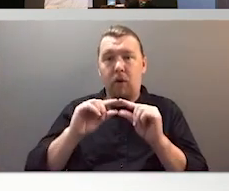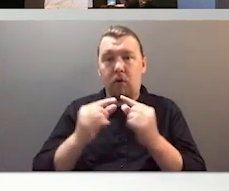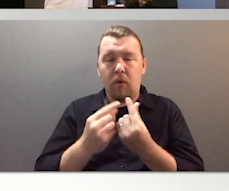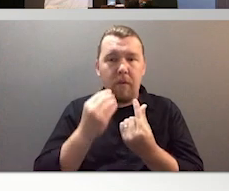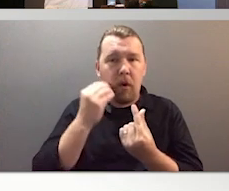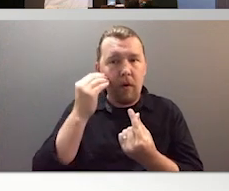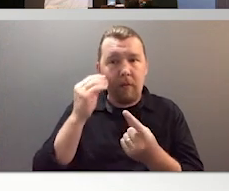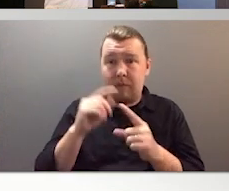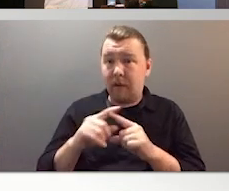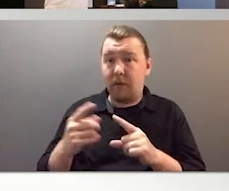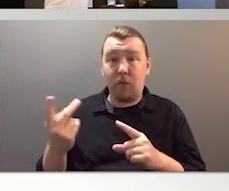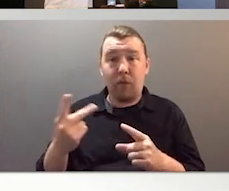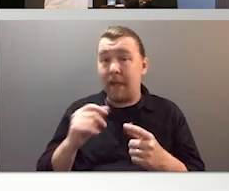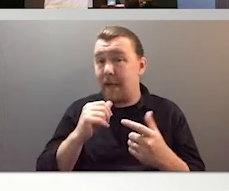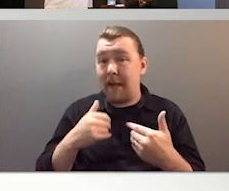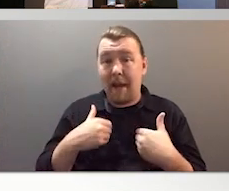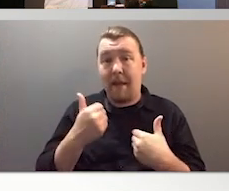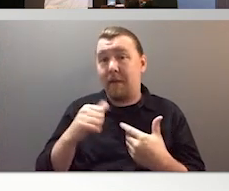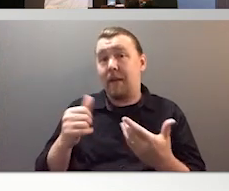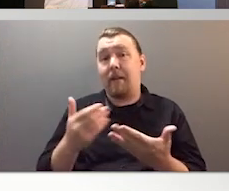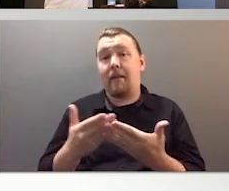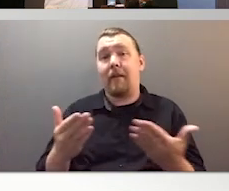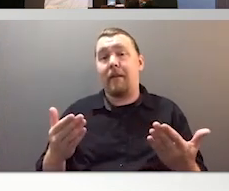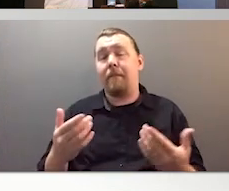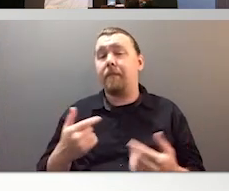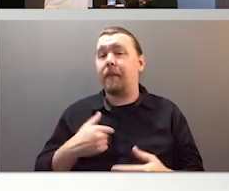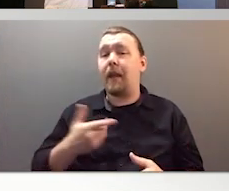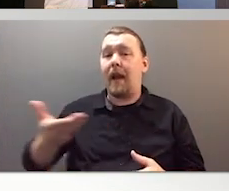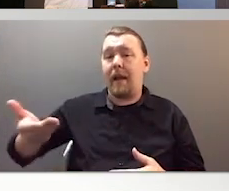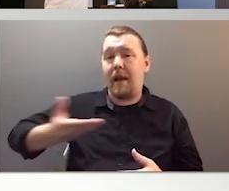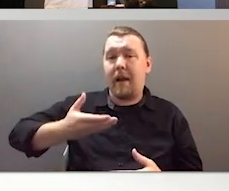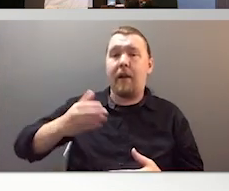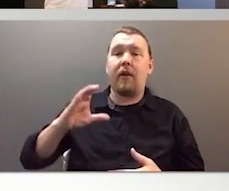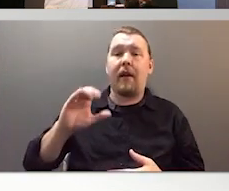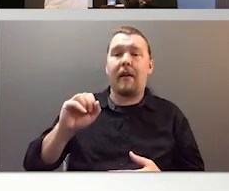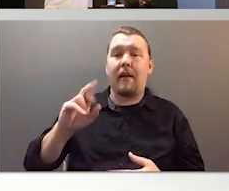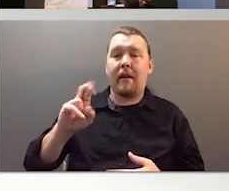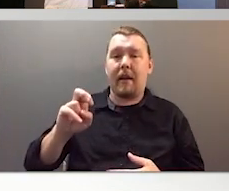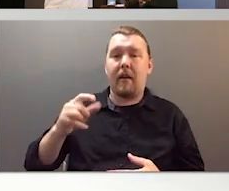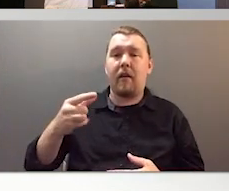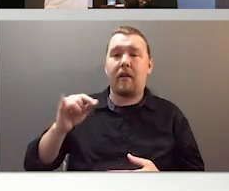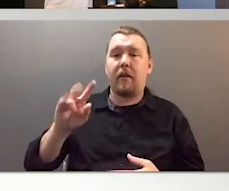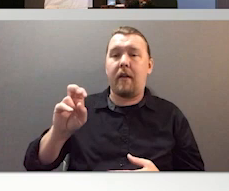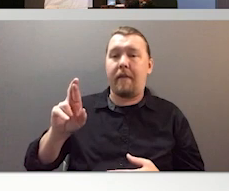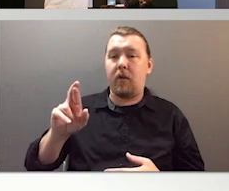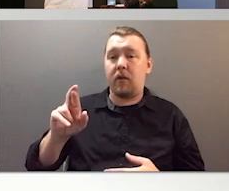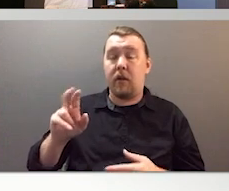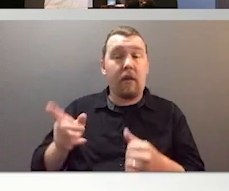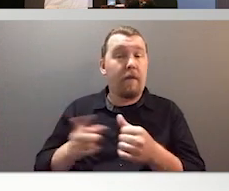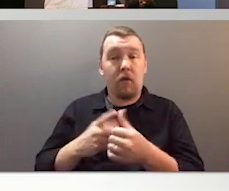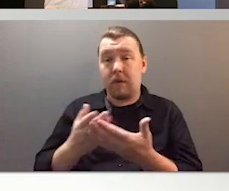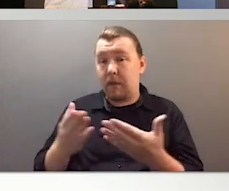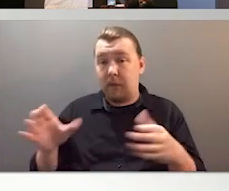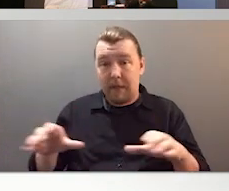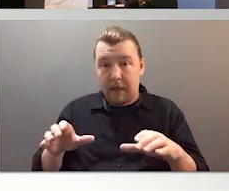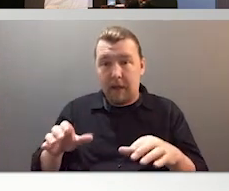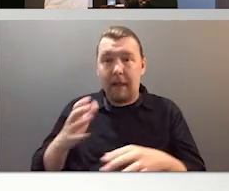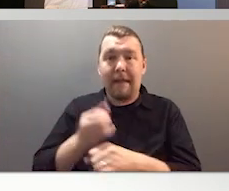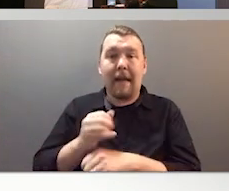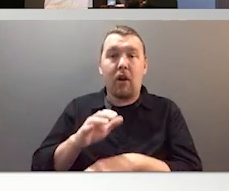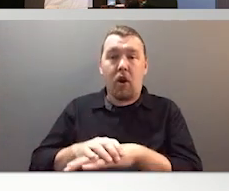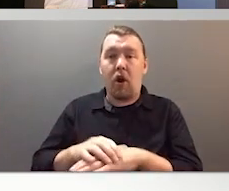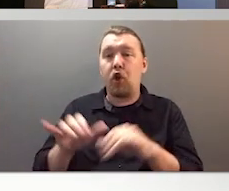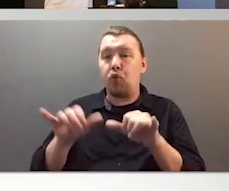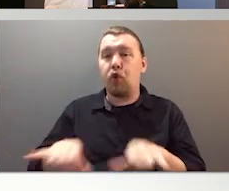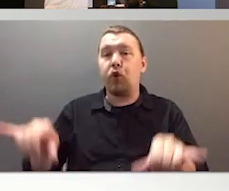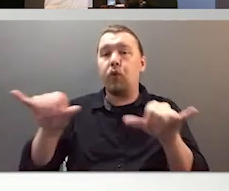routine. You get up, you shower, we're gonna go for a walk. After the walk, we're gonna go for a